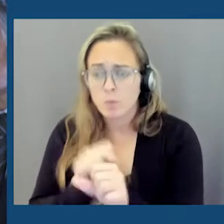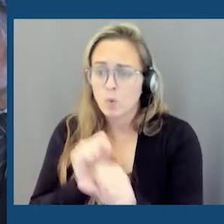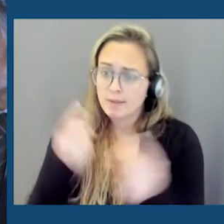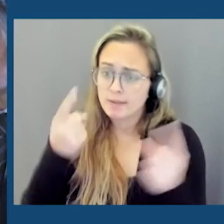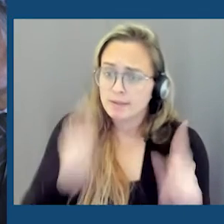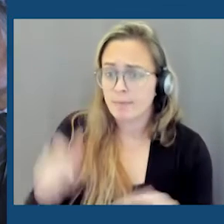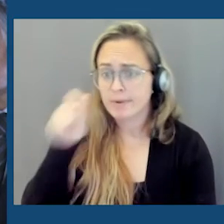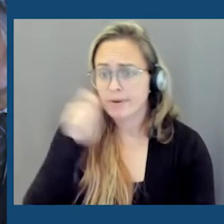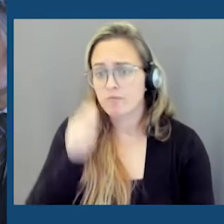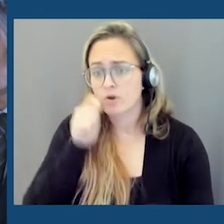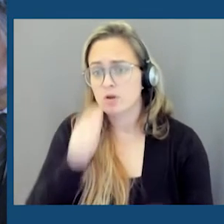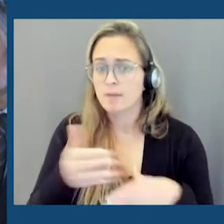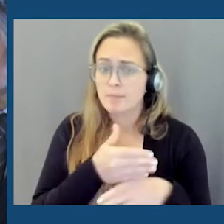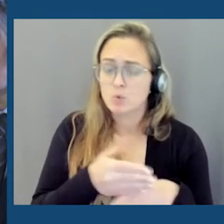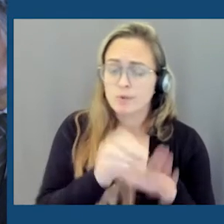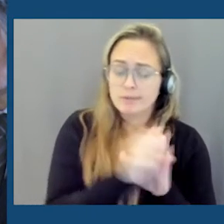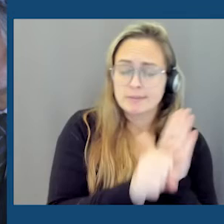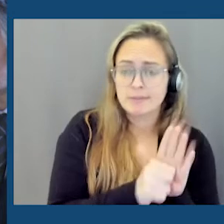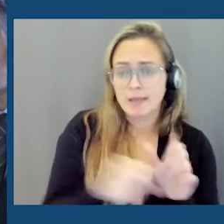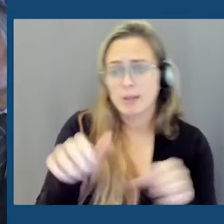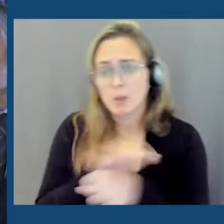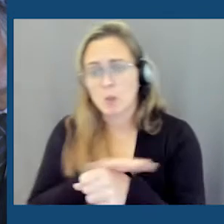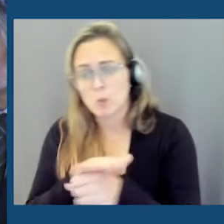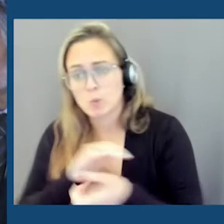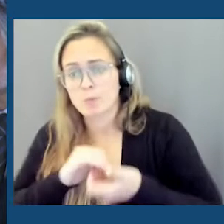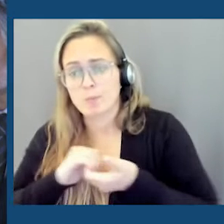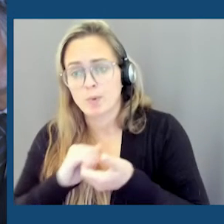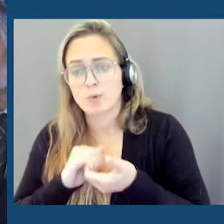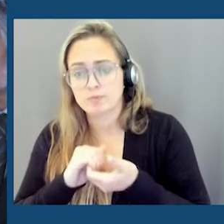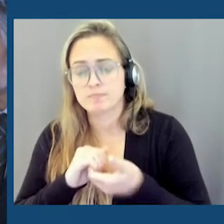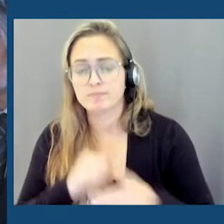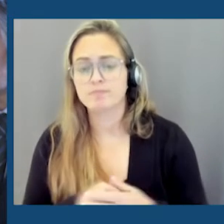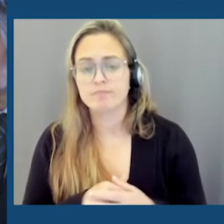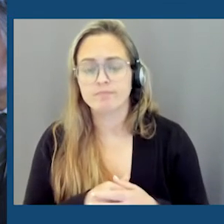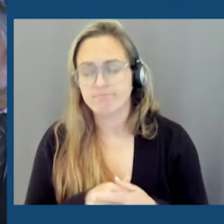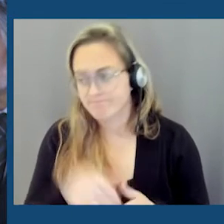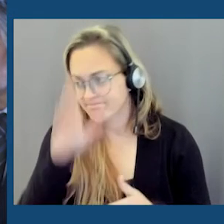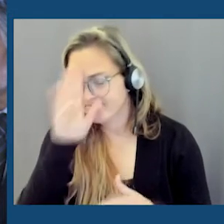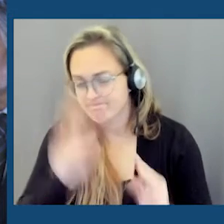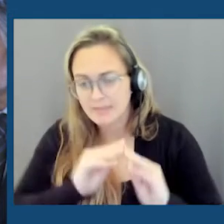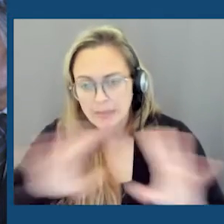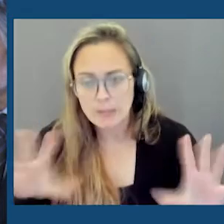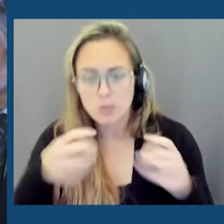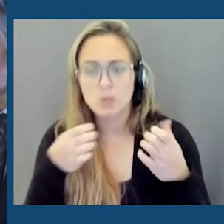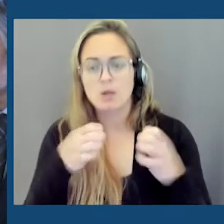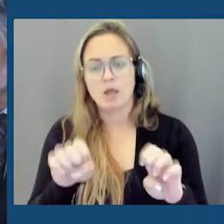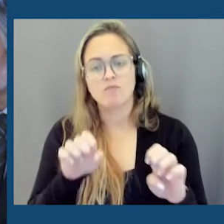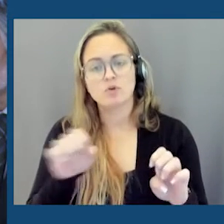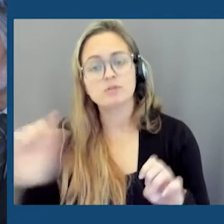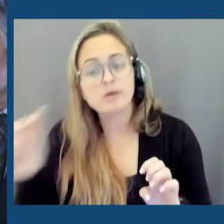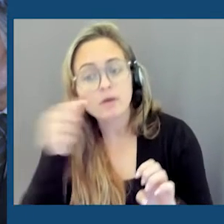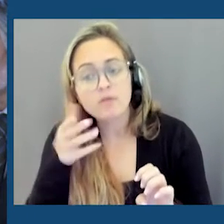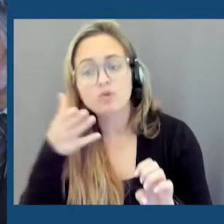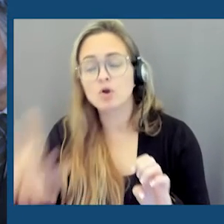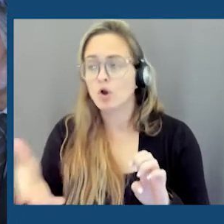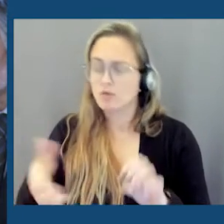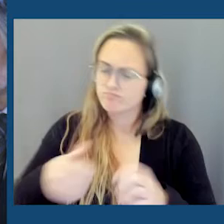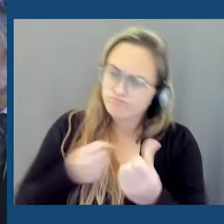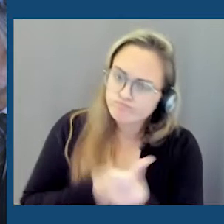every day between our state and local partners, and it is the direct result of our collective efforts and Governor Hochul's unparalleled